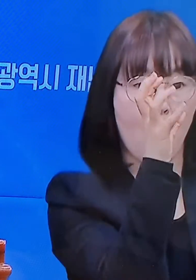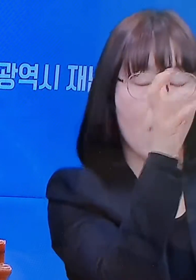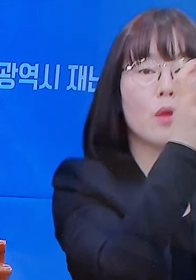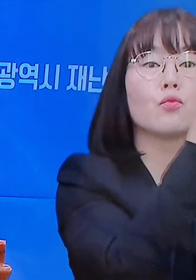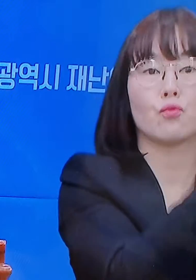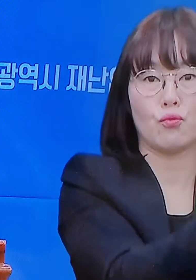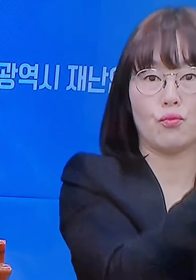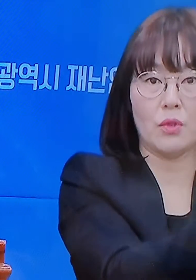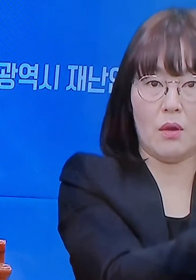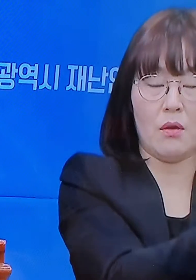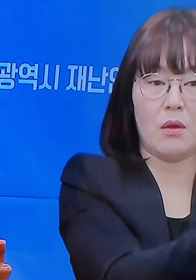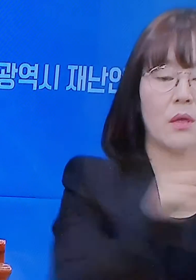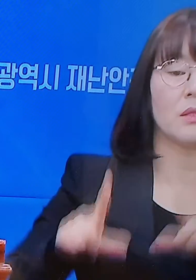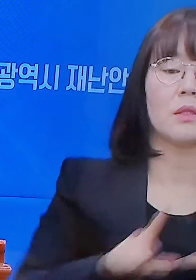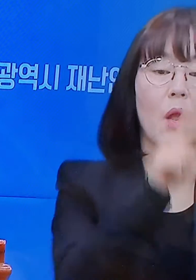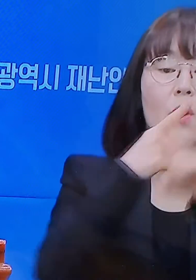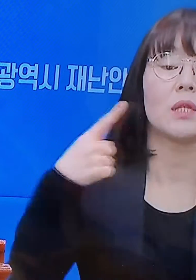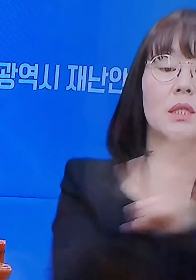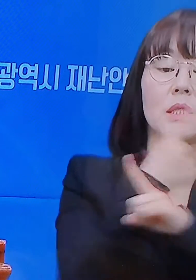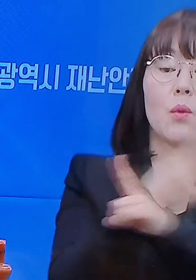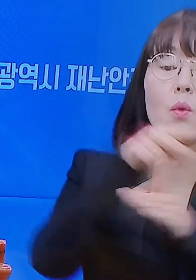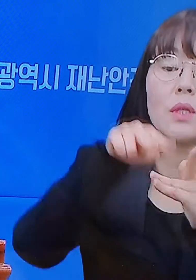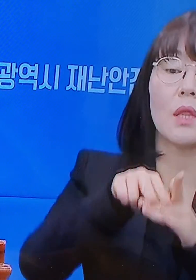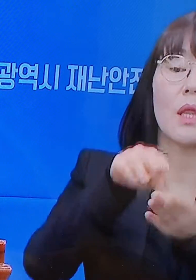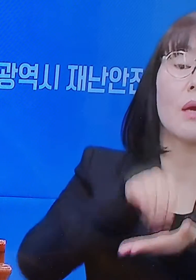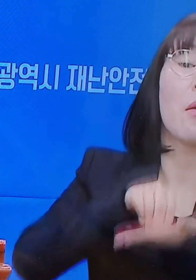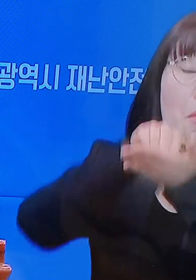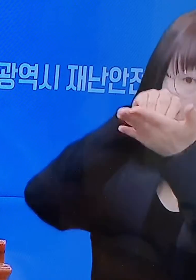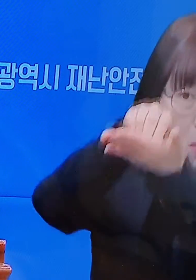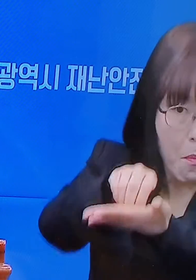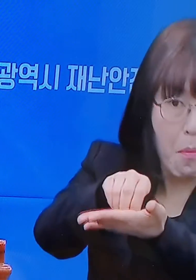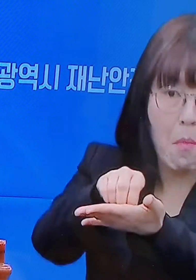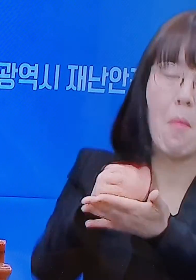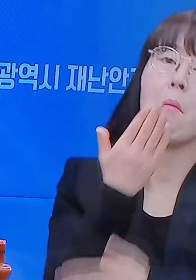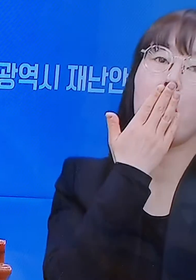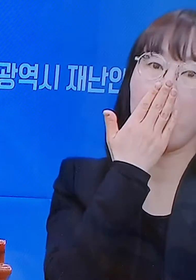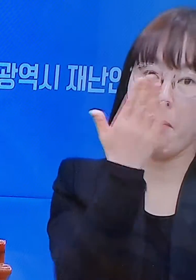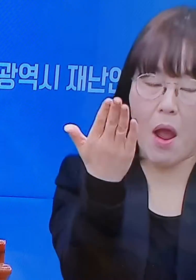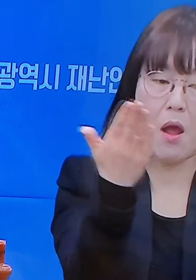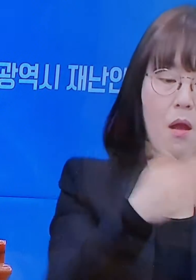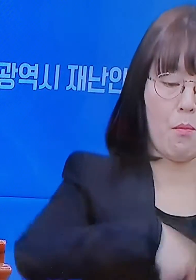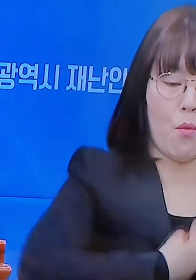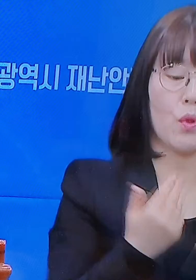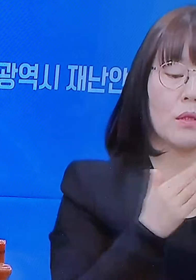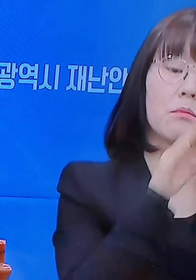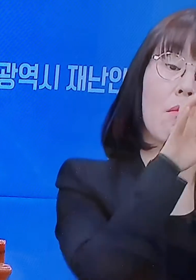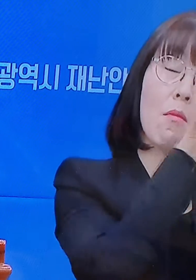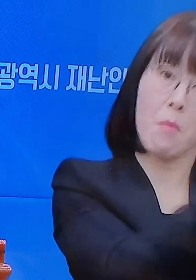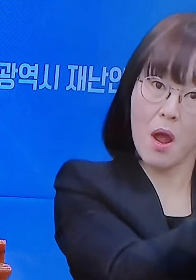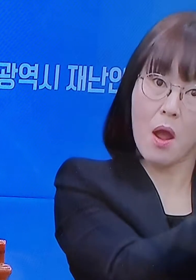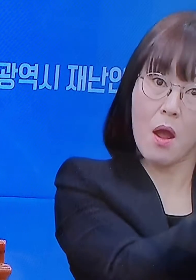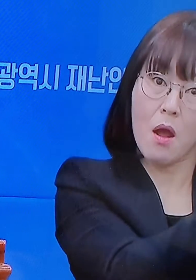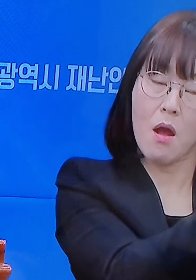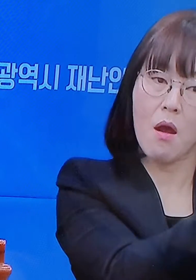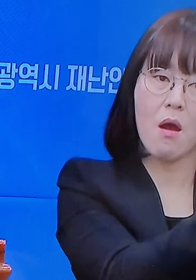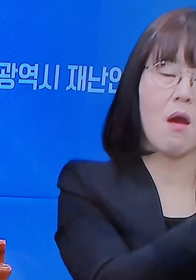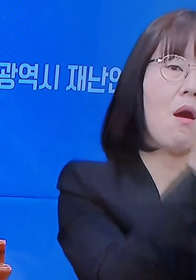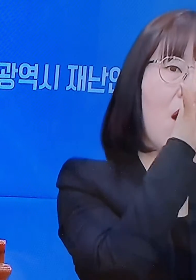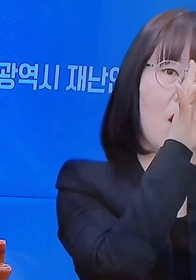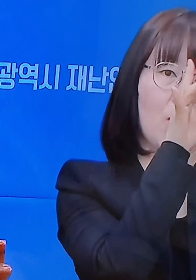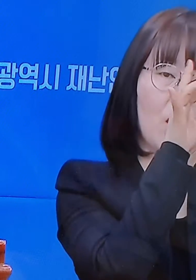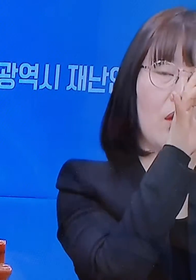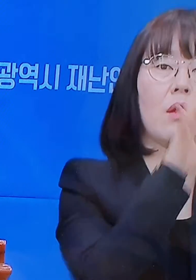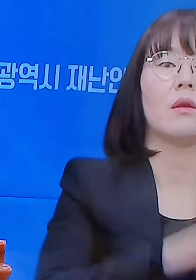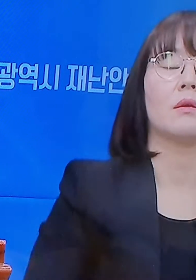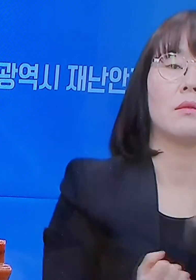Patients with baseline diseases such as diabetes or heart disease may as well have low